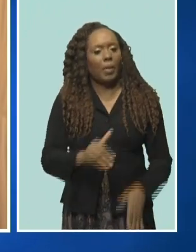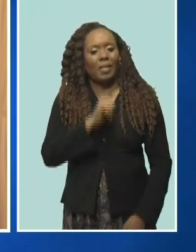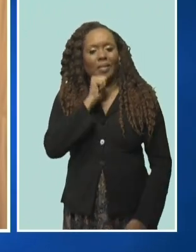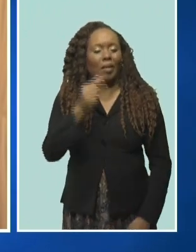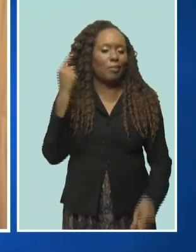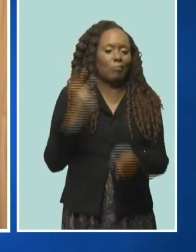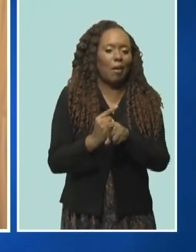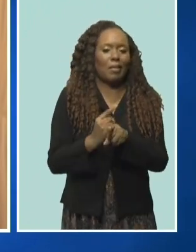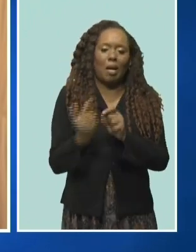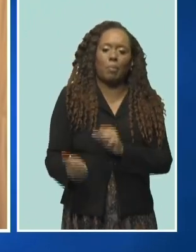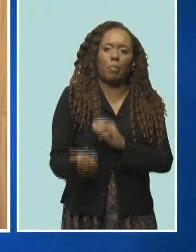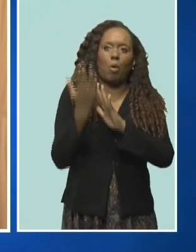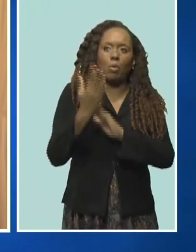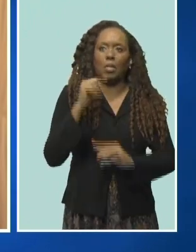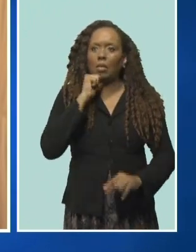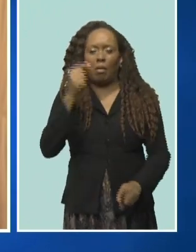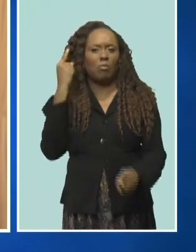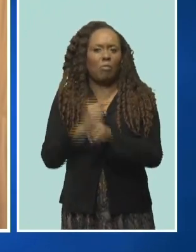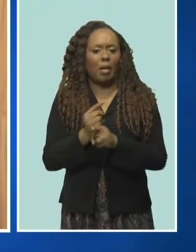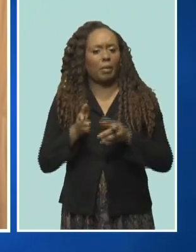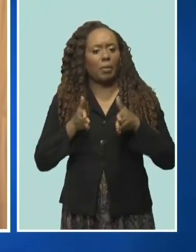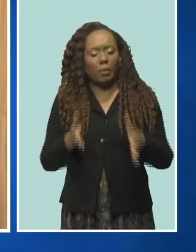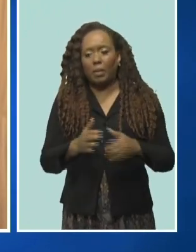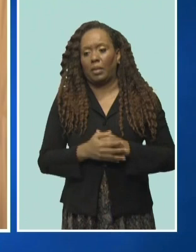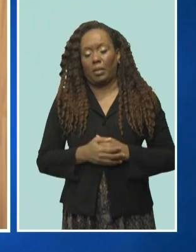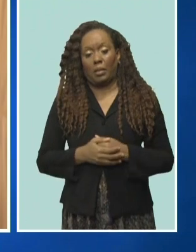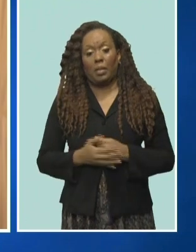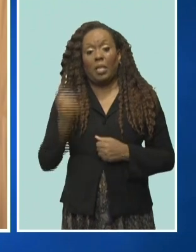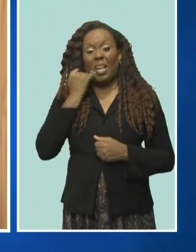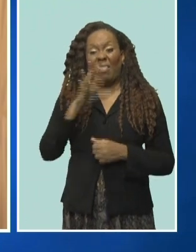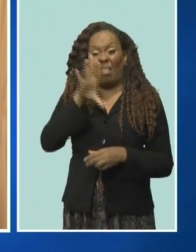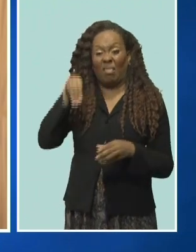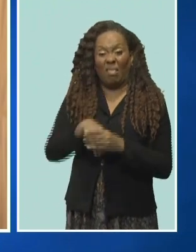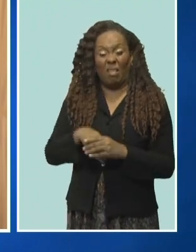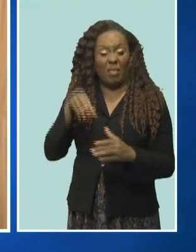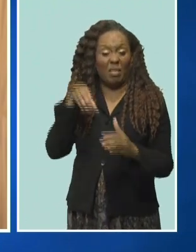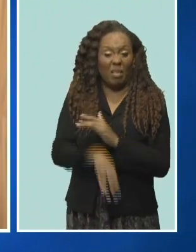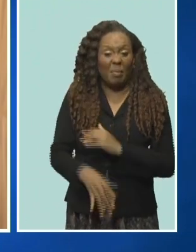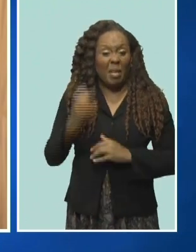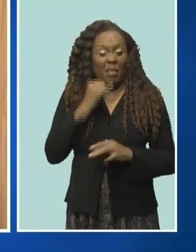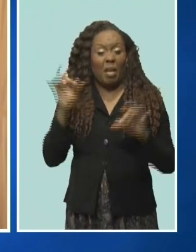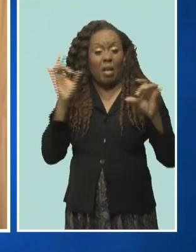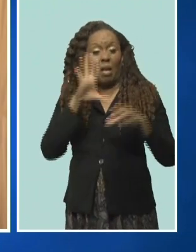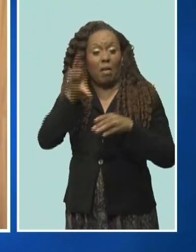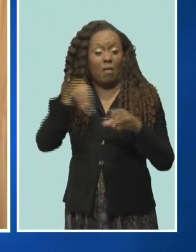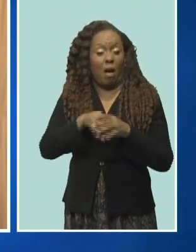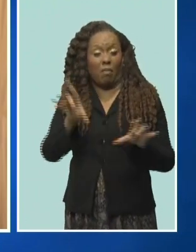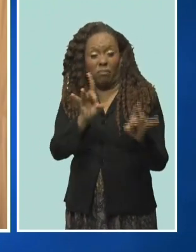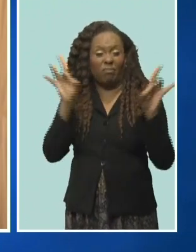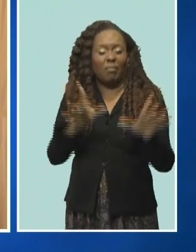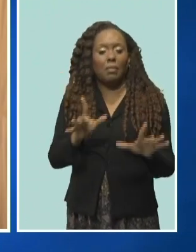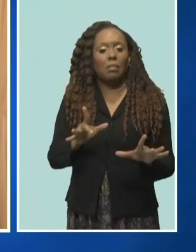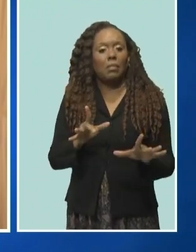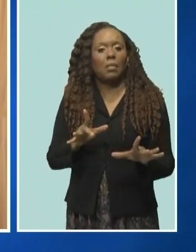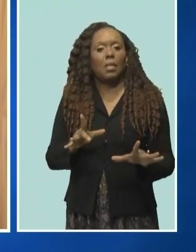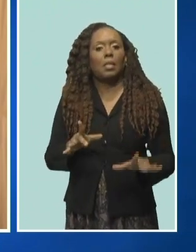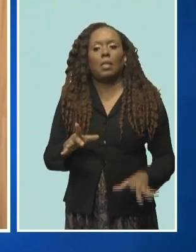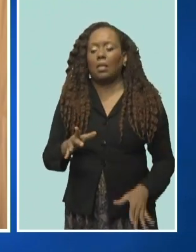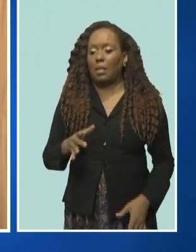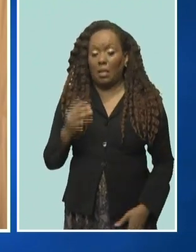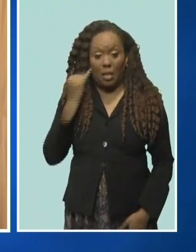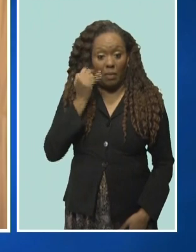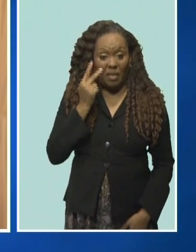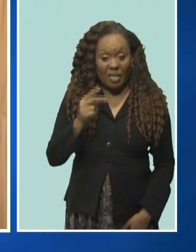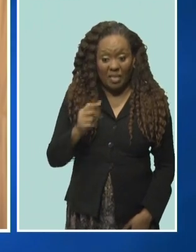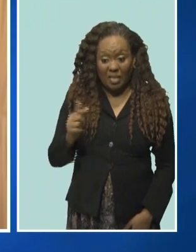not, this will not have any happy ending. Get rid of it. And if you don't trust them to get rid of the